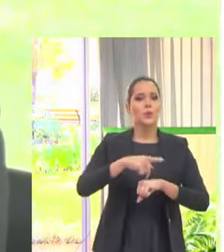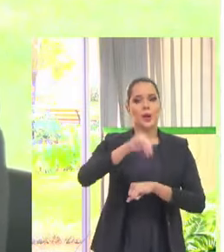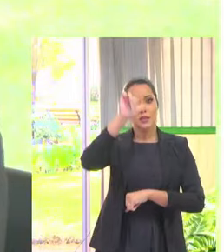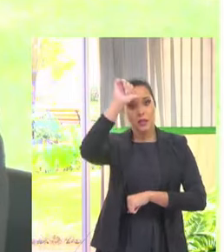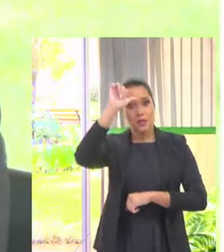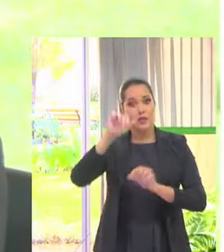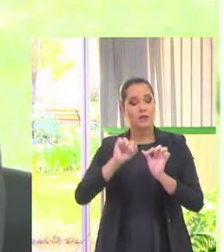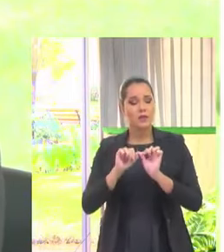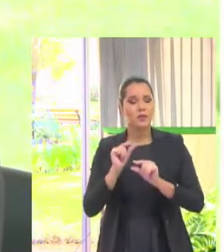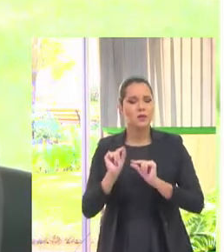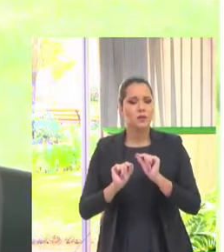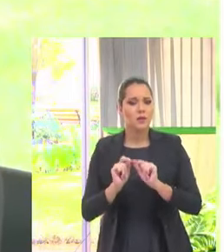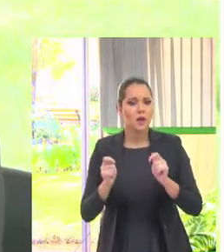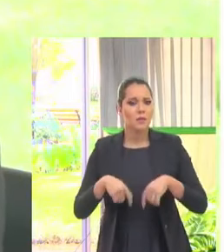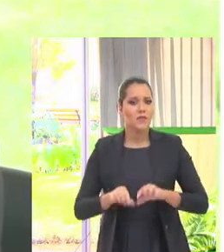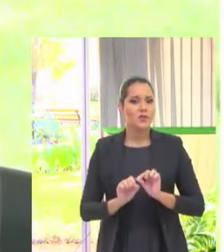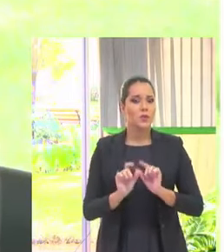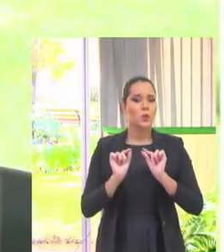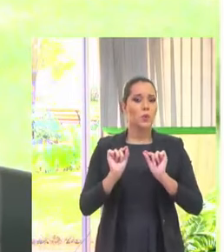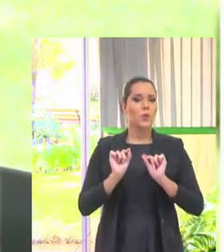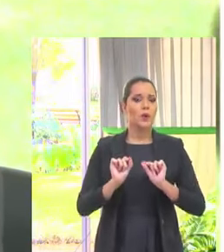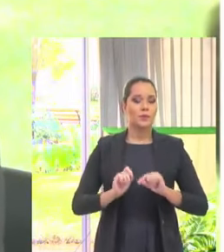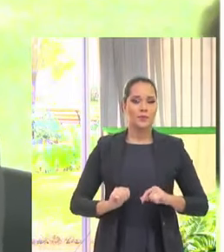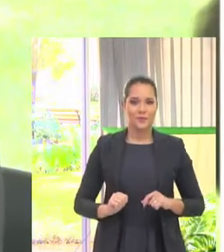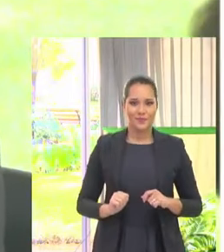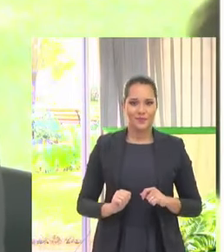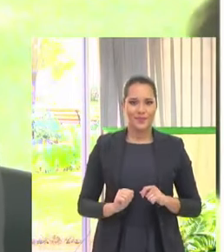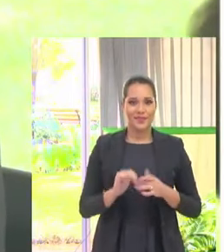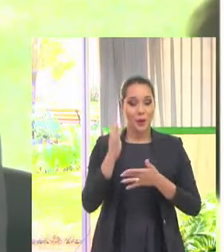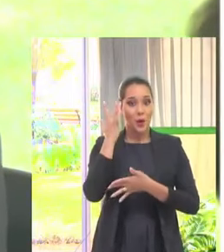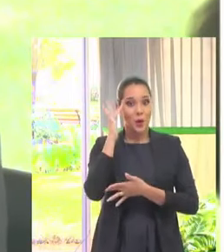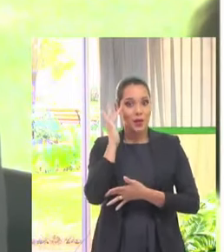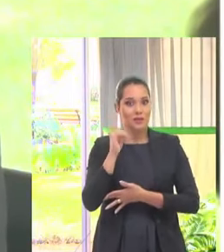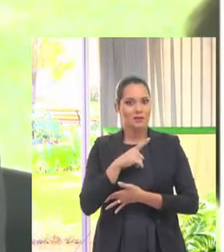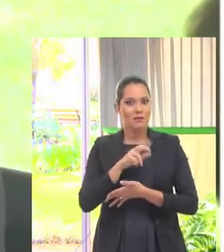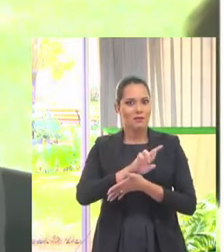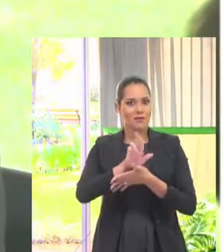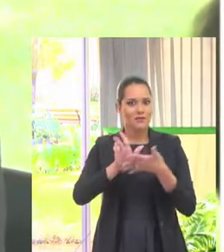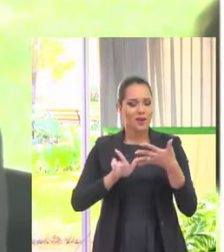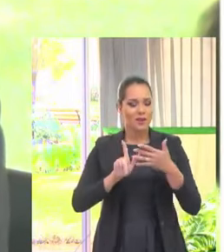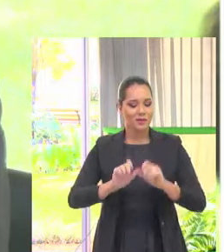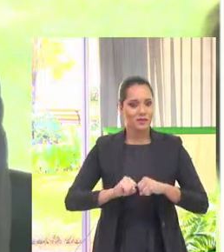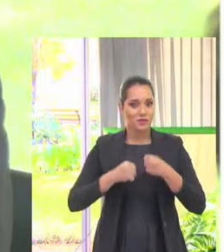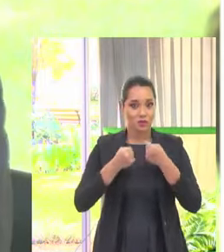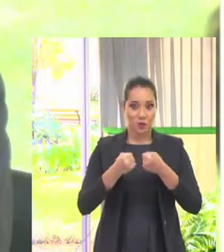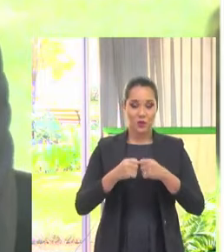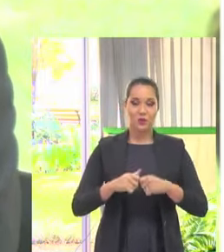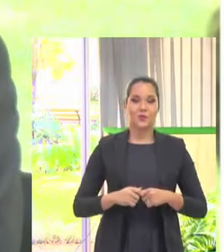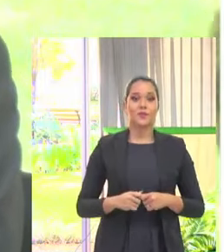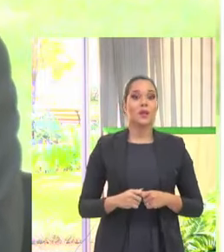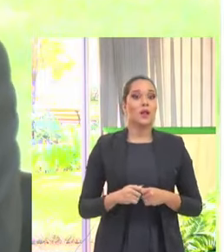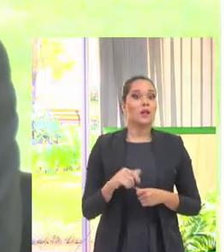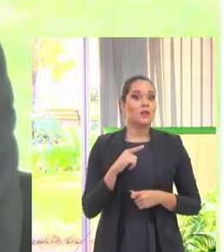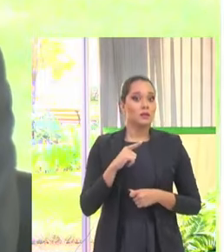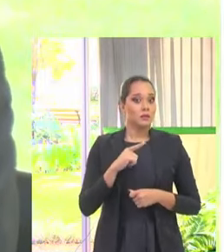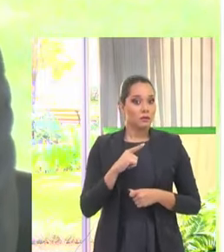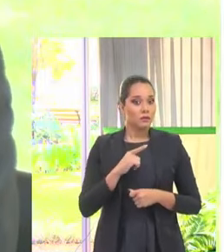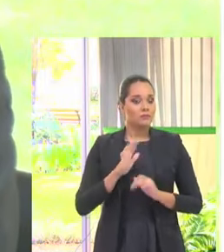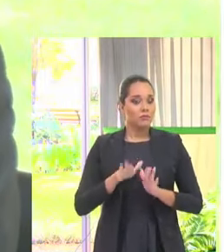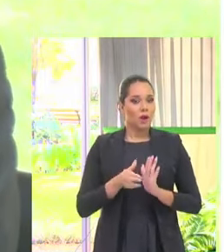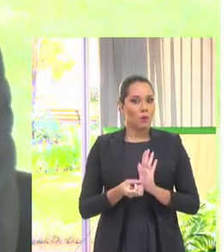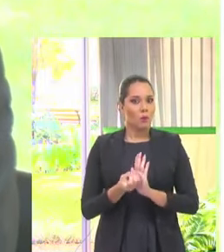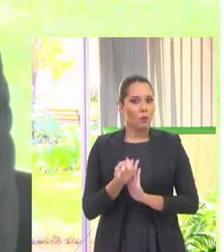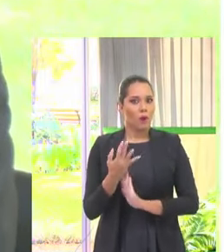We can admire the problem, but I think that, again, there's several lines of effort. One is that you now have a large amounts, billions of